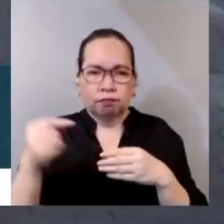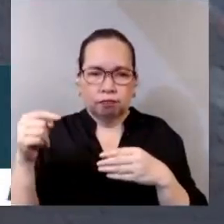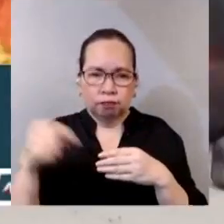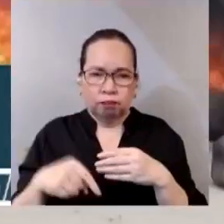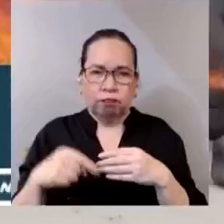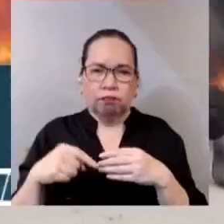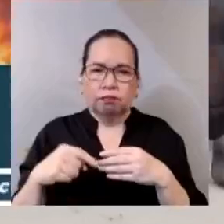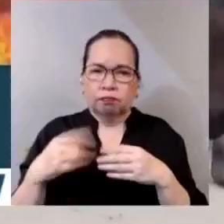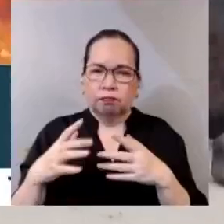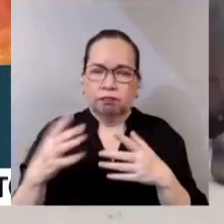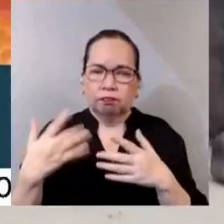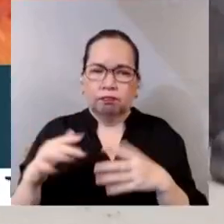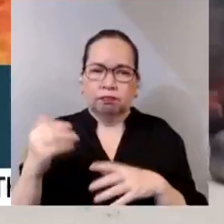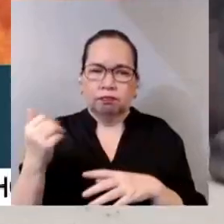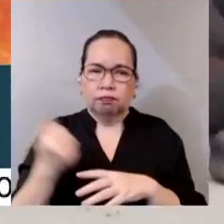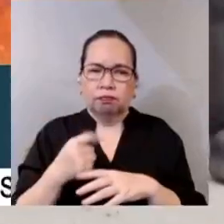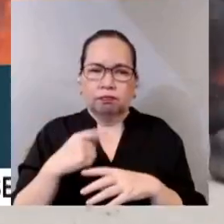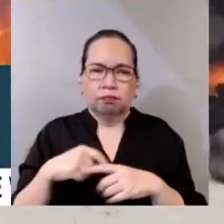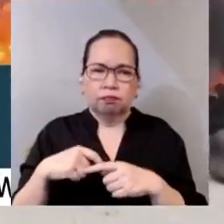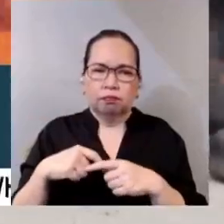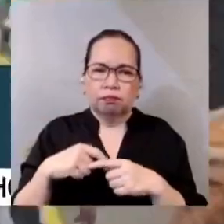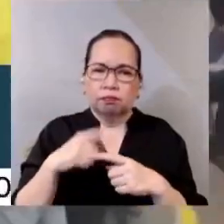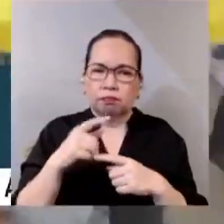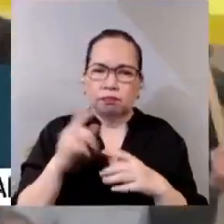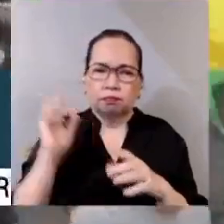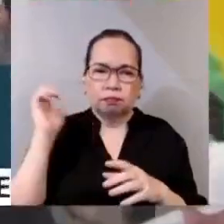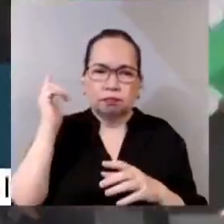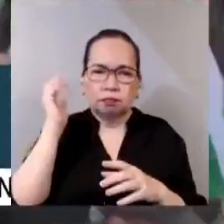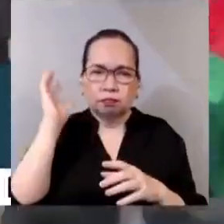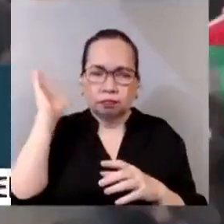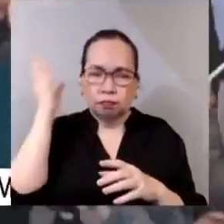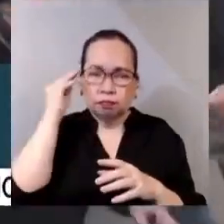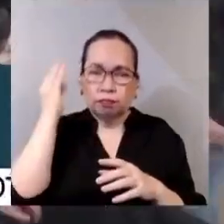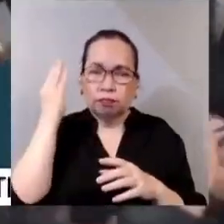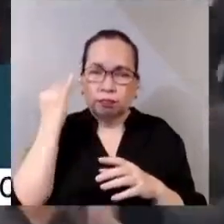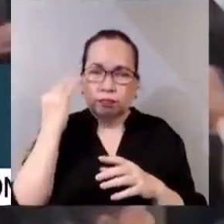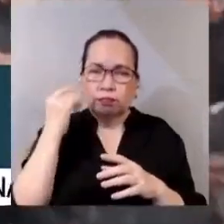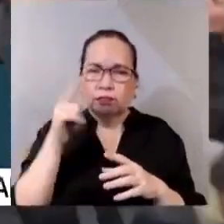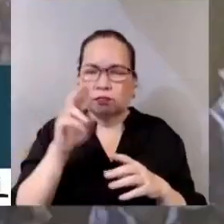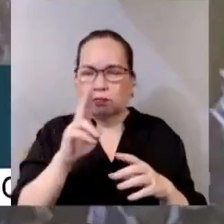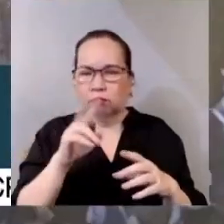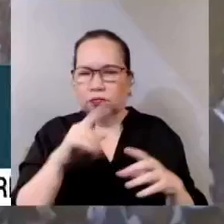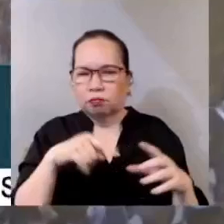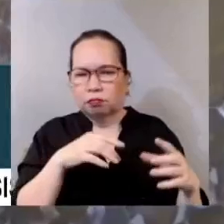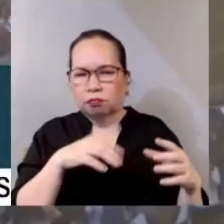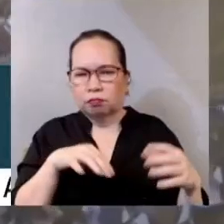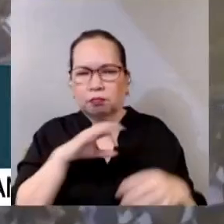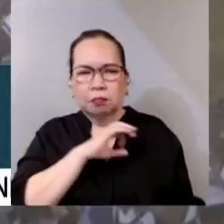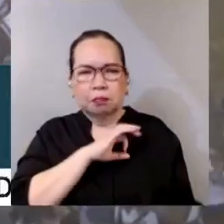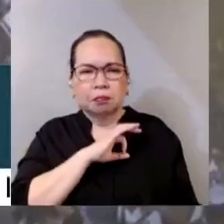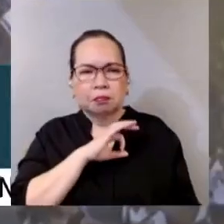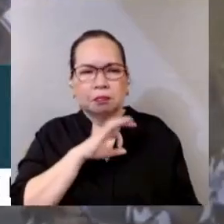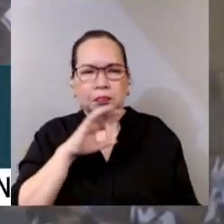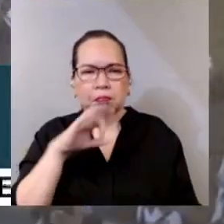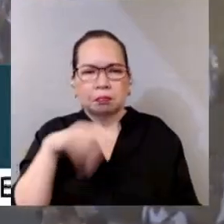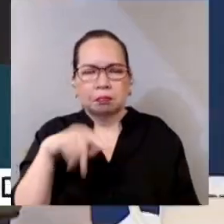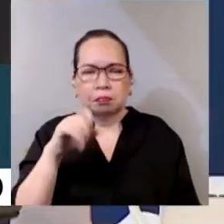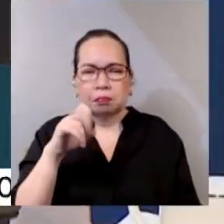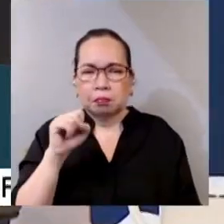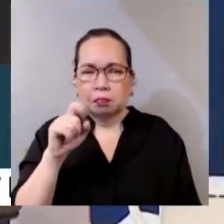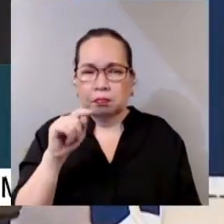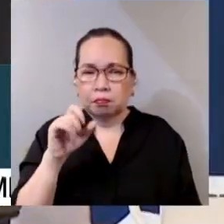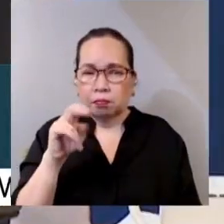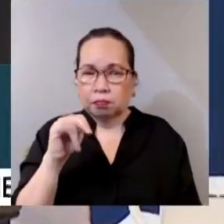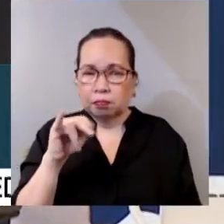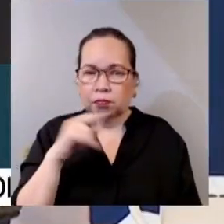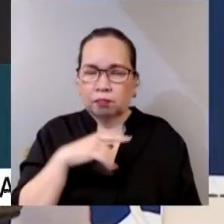office. The holdup, Netanyahu government's treatment of Palestinians and its effort to curb judiciary powers, what Biden